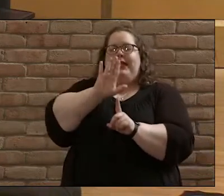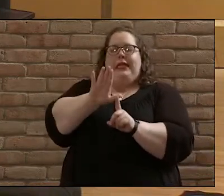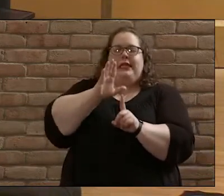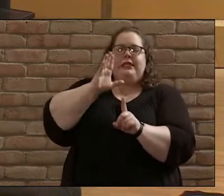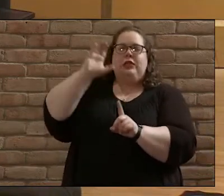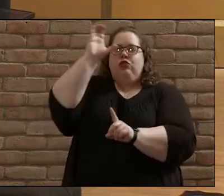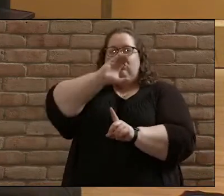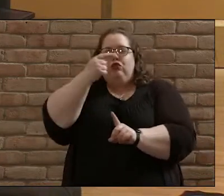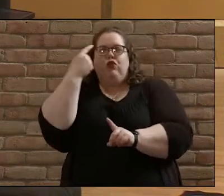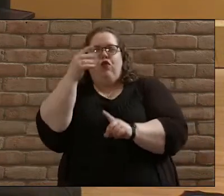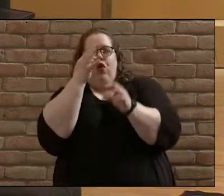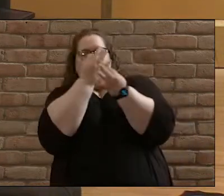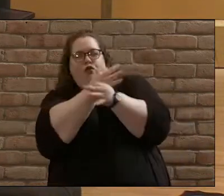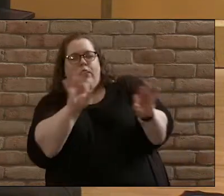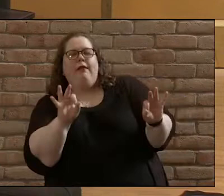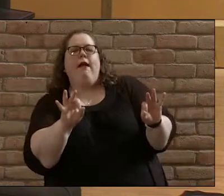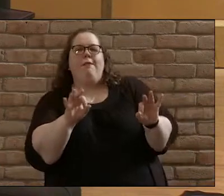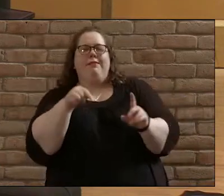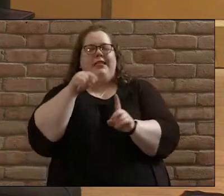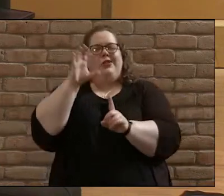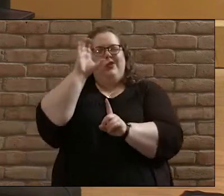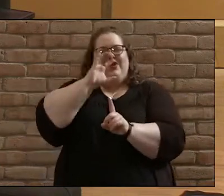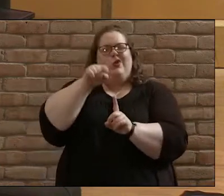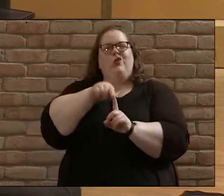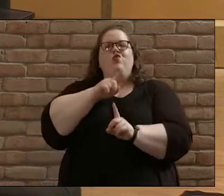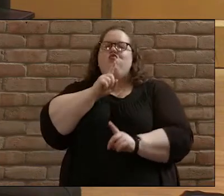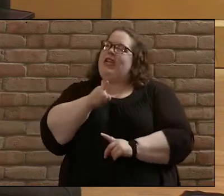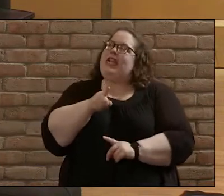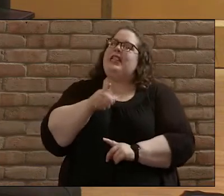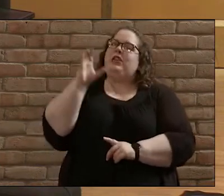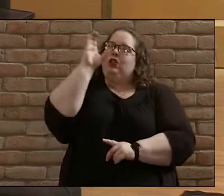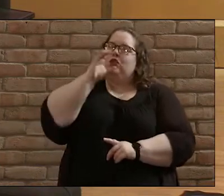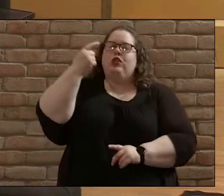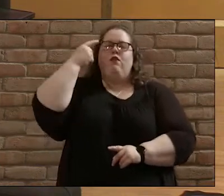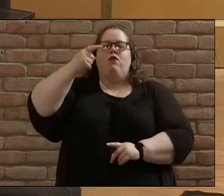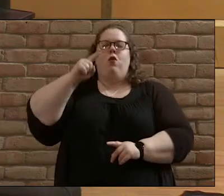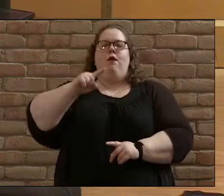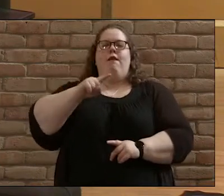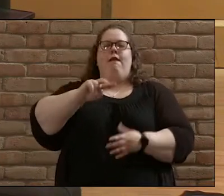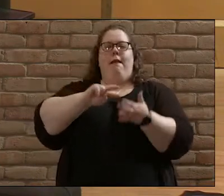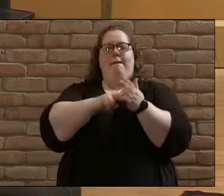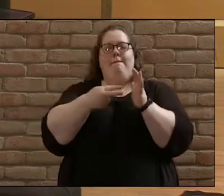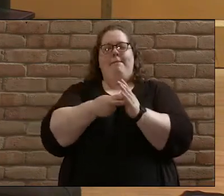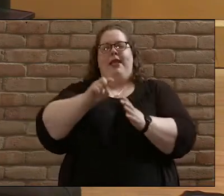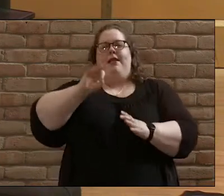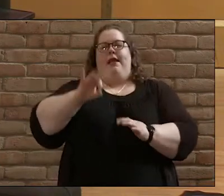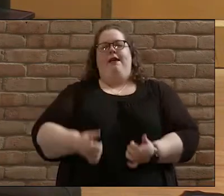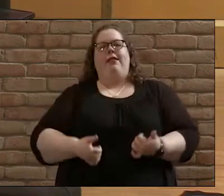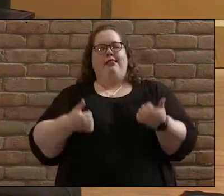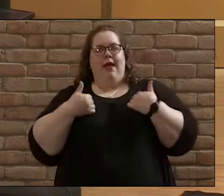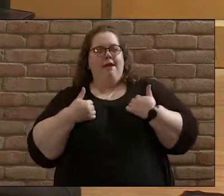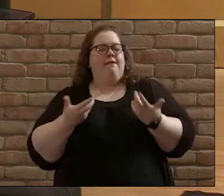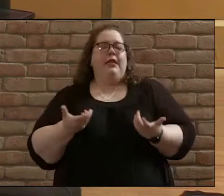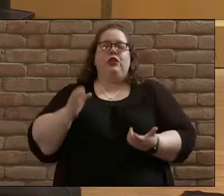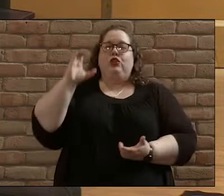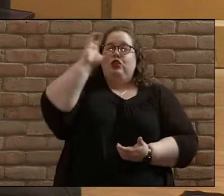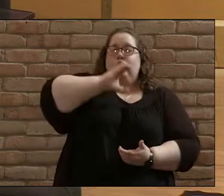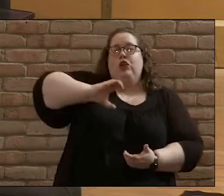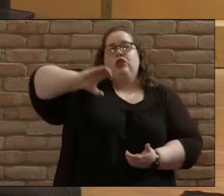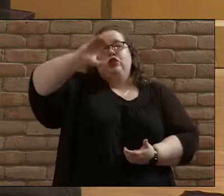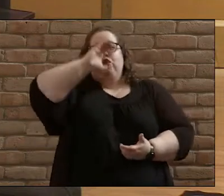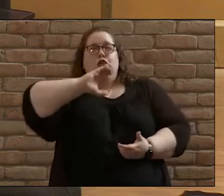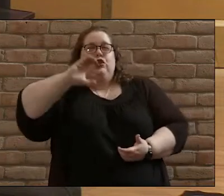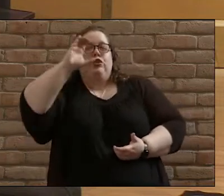He is searching for really for the meaning of life, and he is looking for it everywhere under the